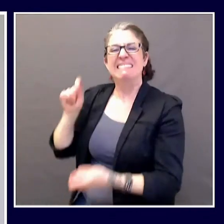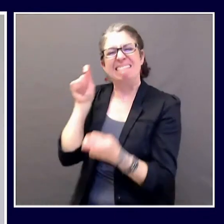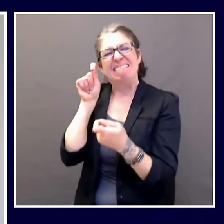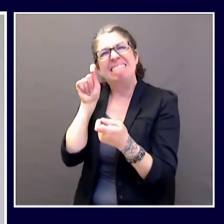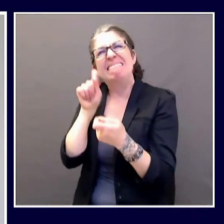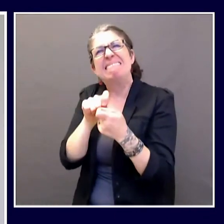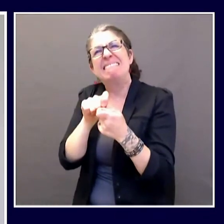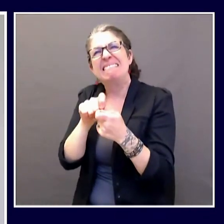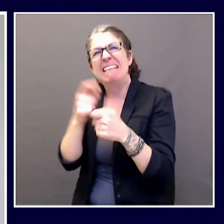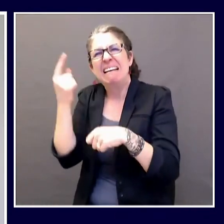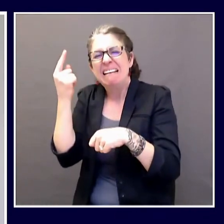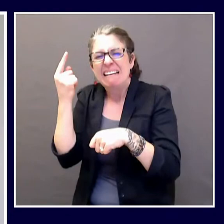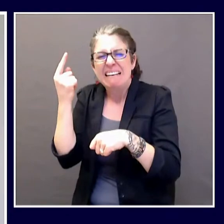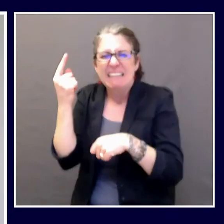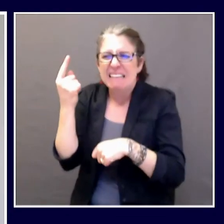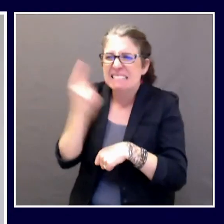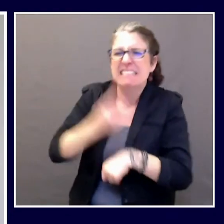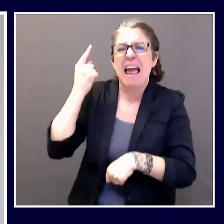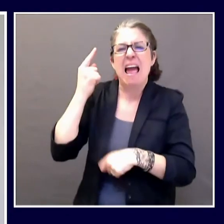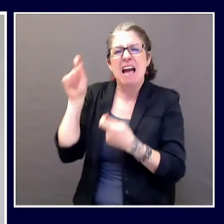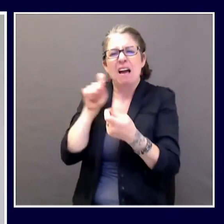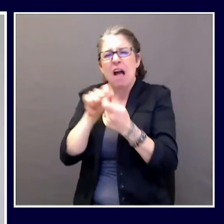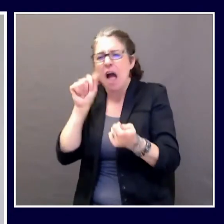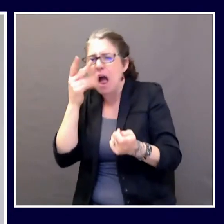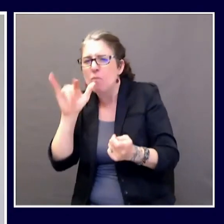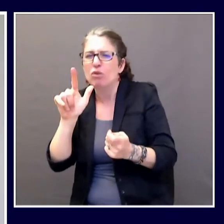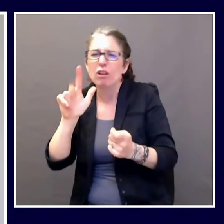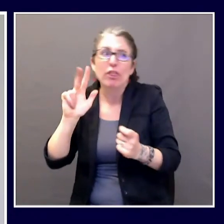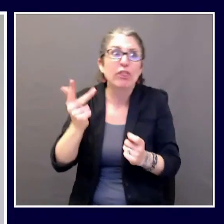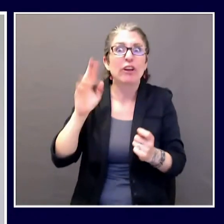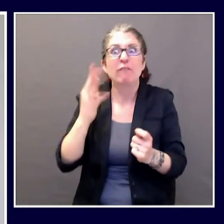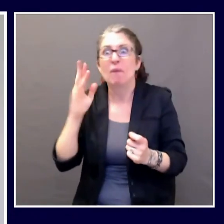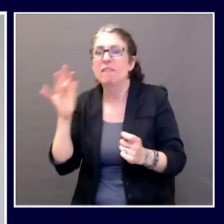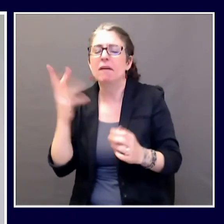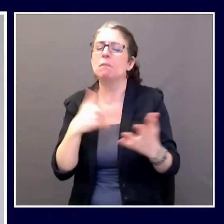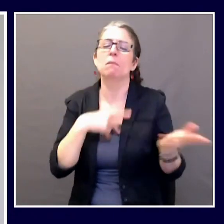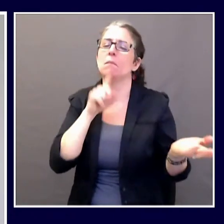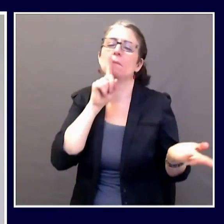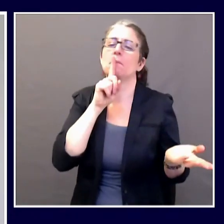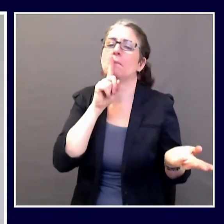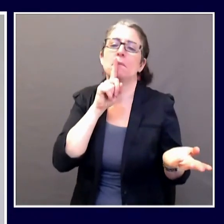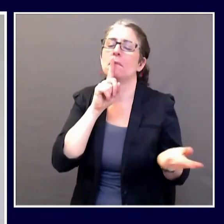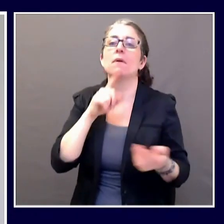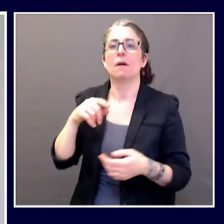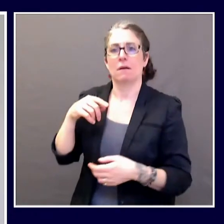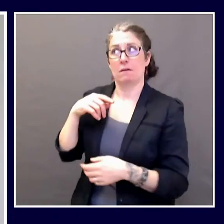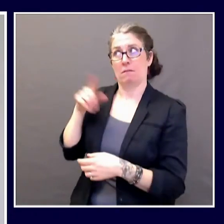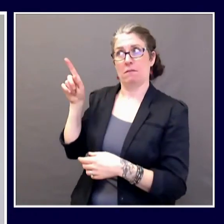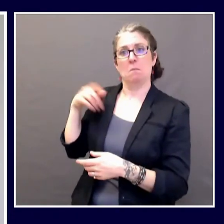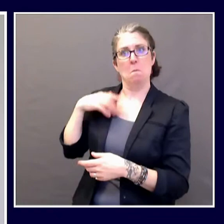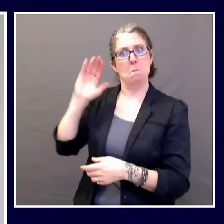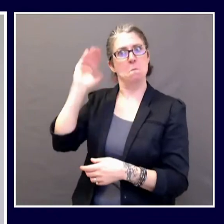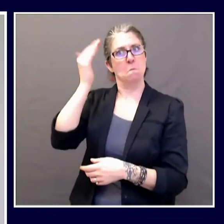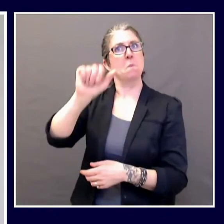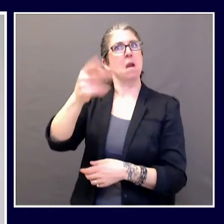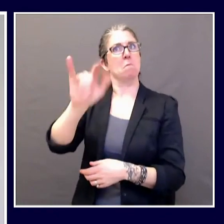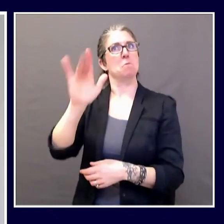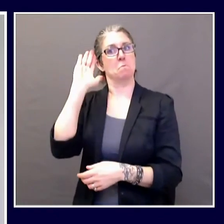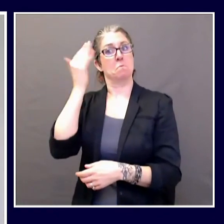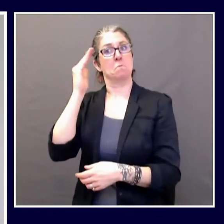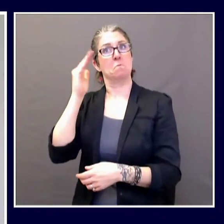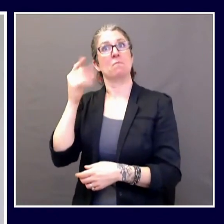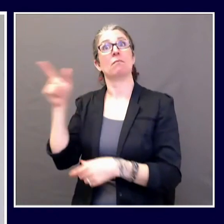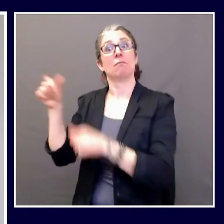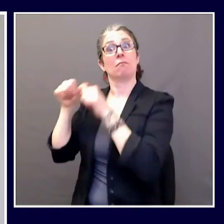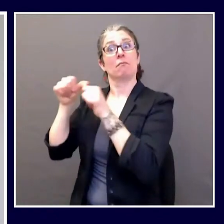on the rate at which we're vaccinating, additional folks that we're vaccinating, such as educators, childcare professionals, accounting